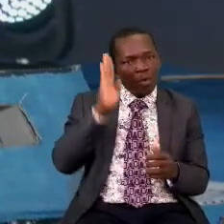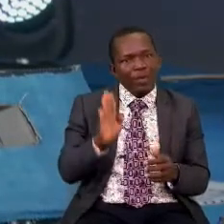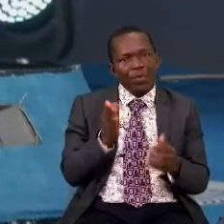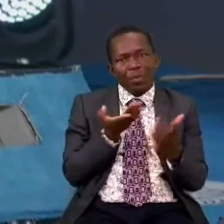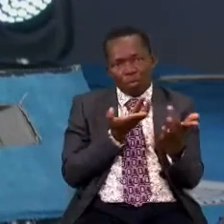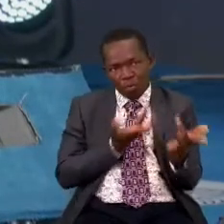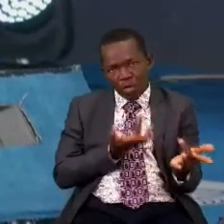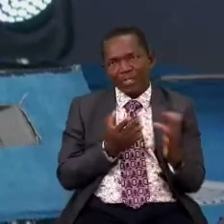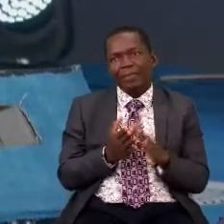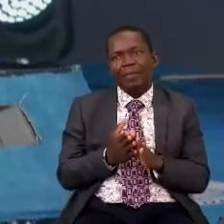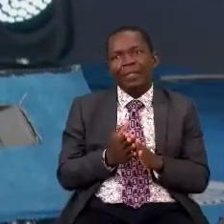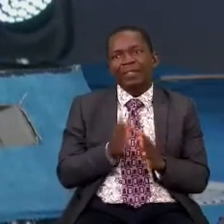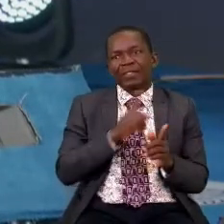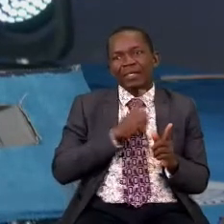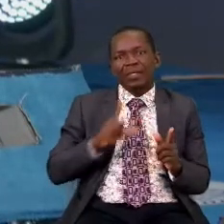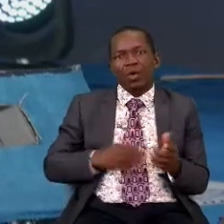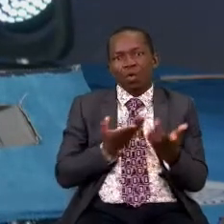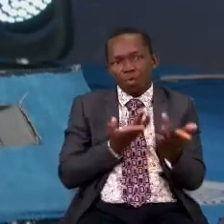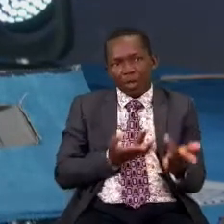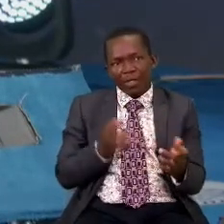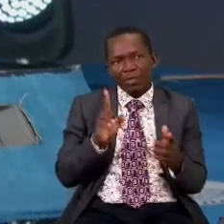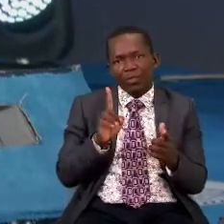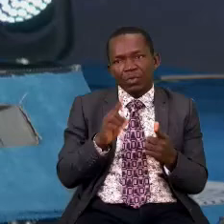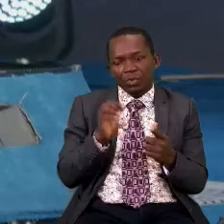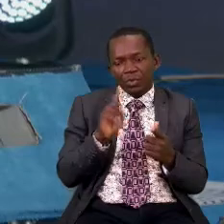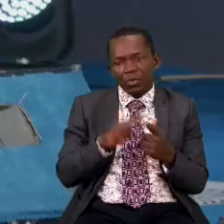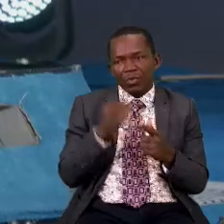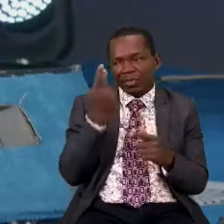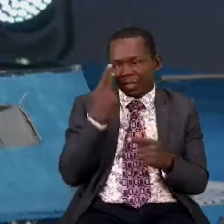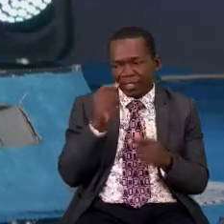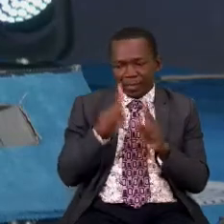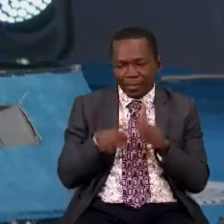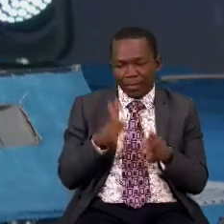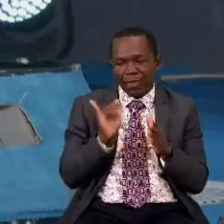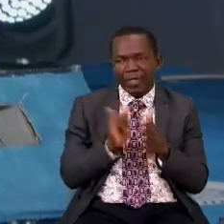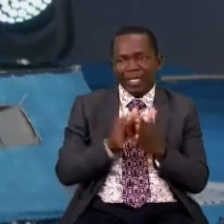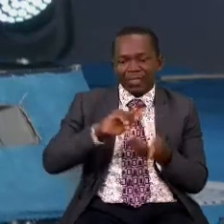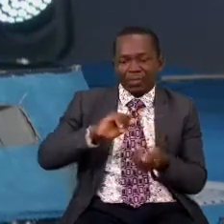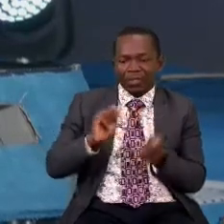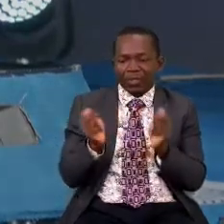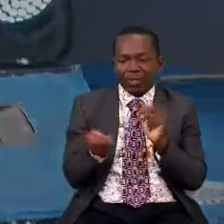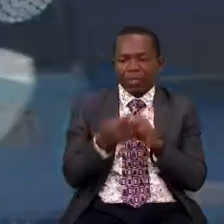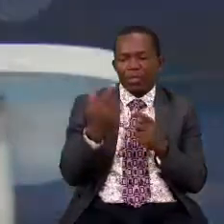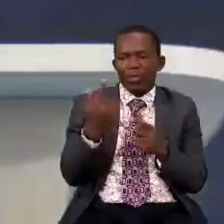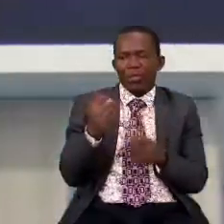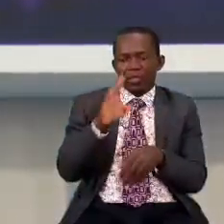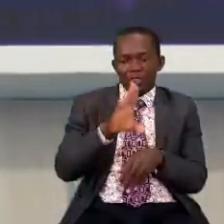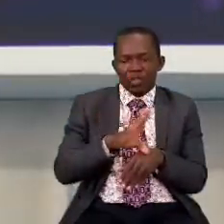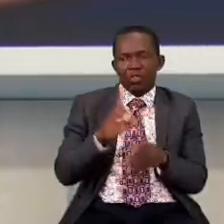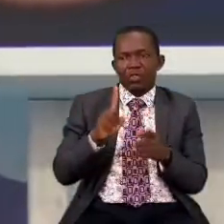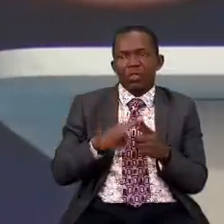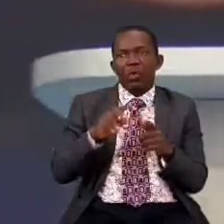into a political entity, that they begin to campaign. You know who I